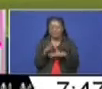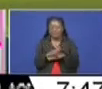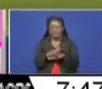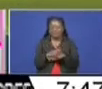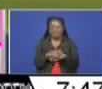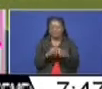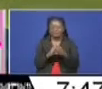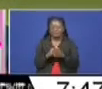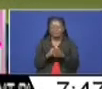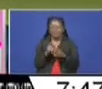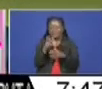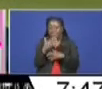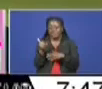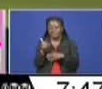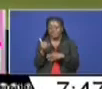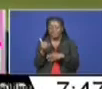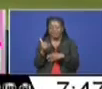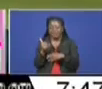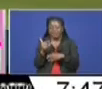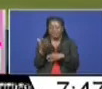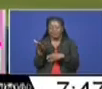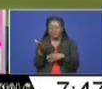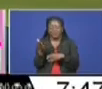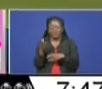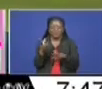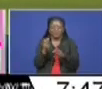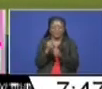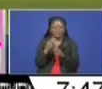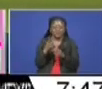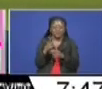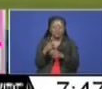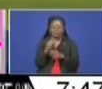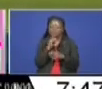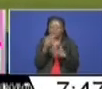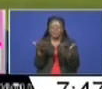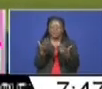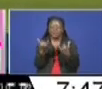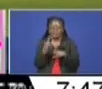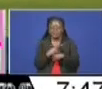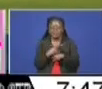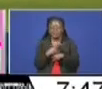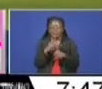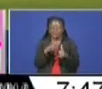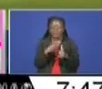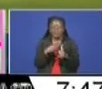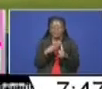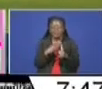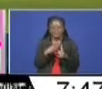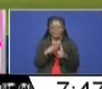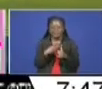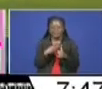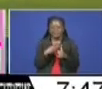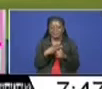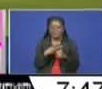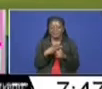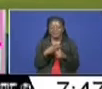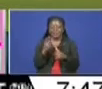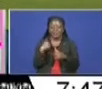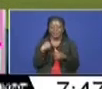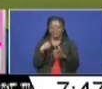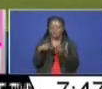G was in here today. I thought I played an important role, but Thomas, how he could have thrown the rock. And then, secondly, I shuffled the lineup a